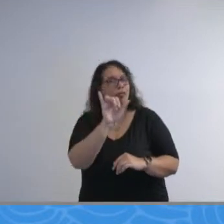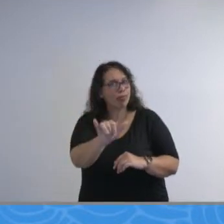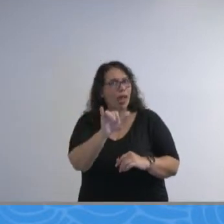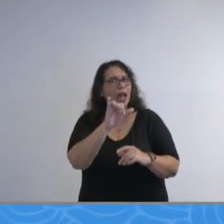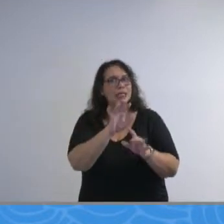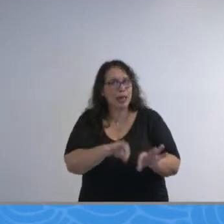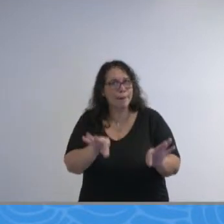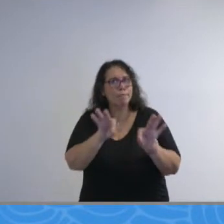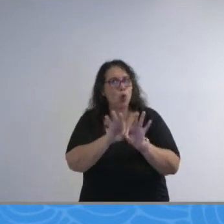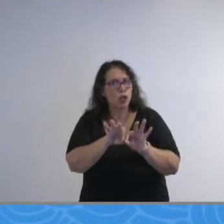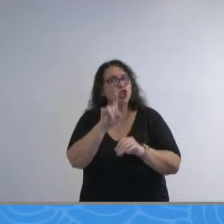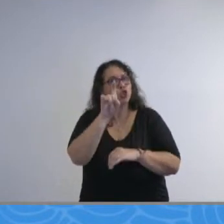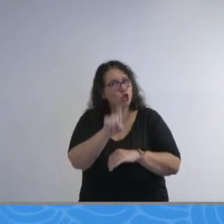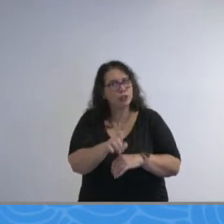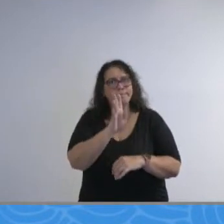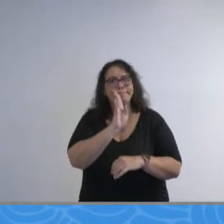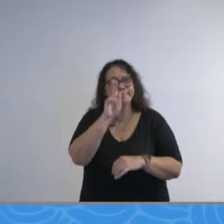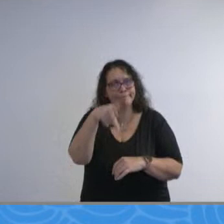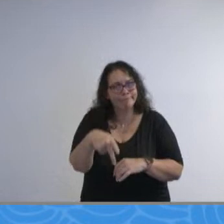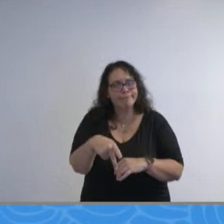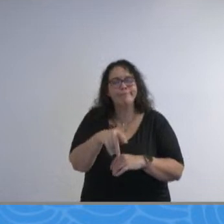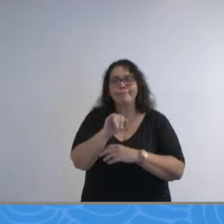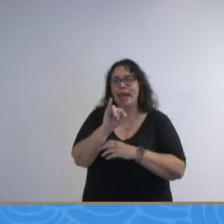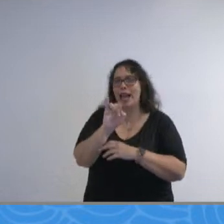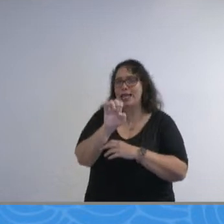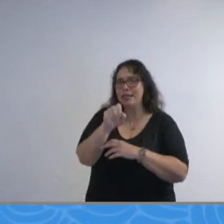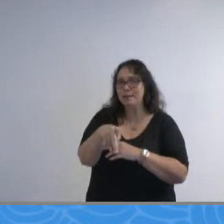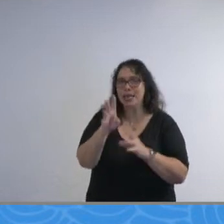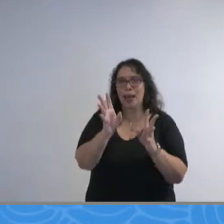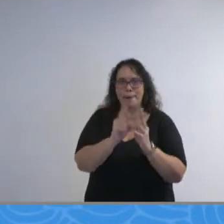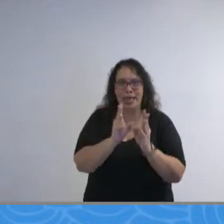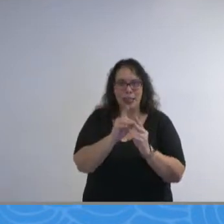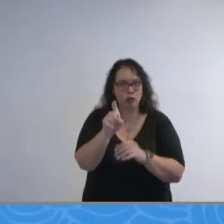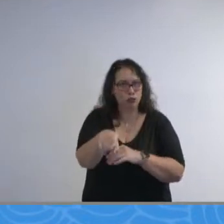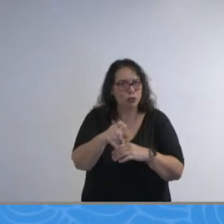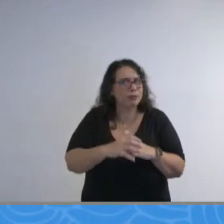and you should mention at an IEP meeting.